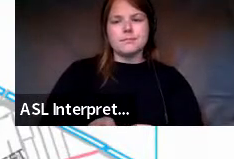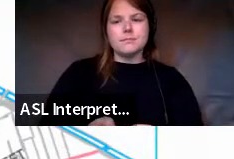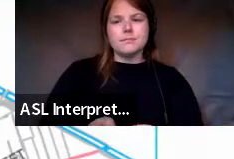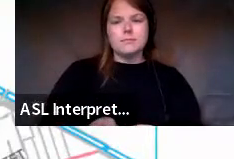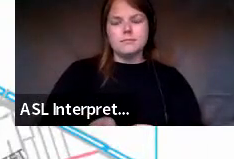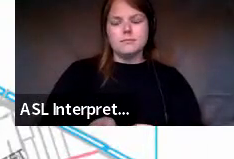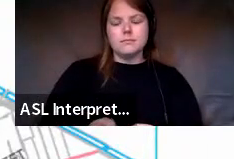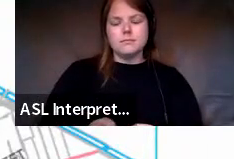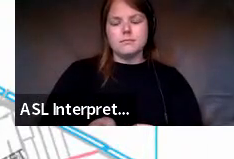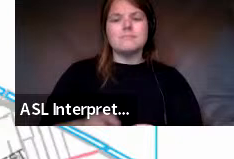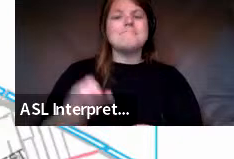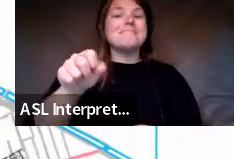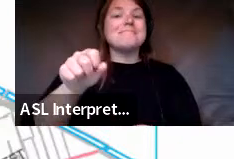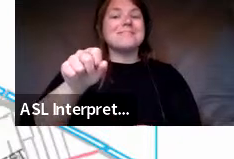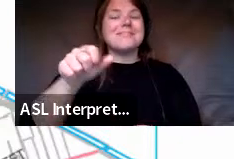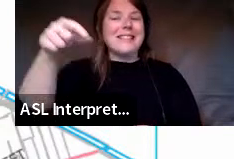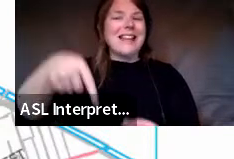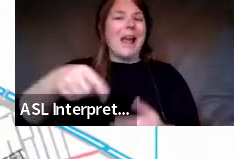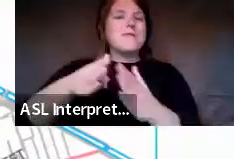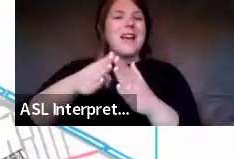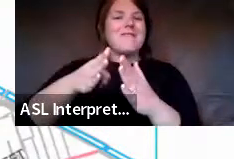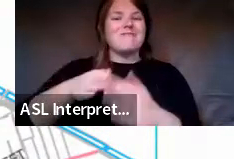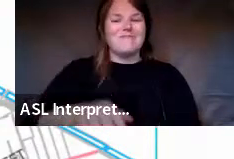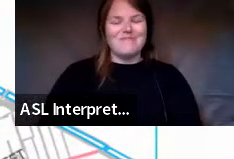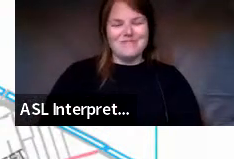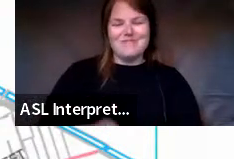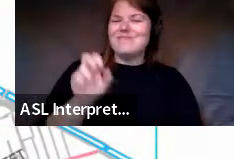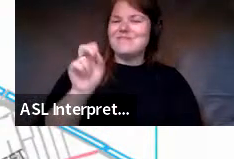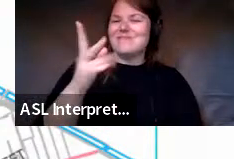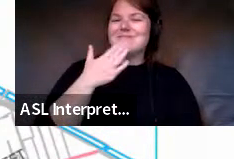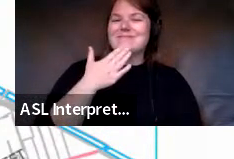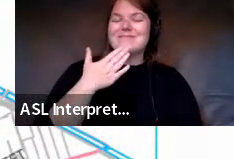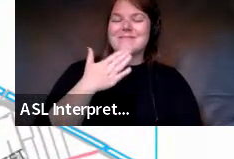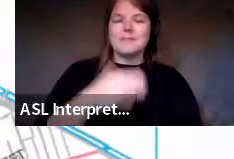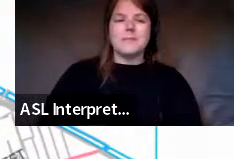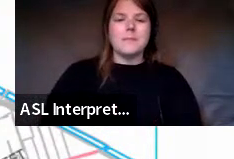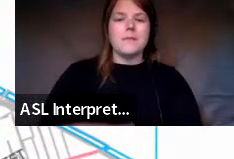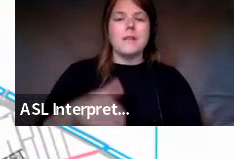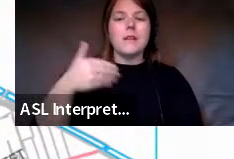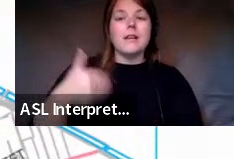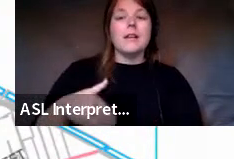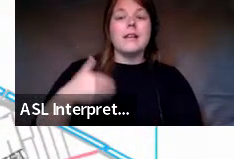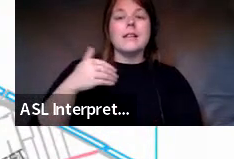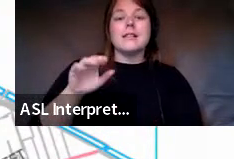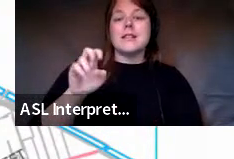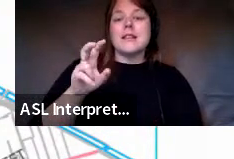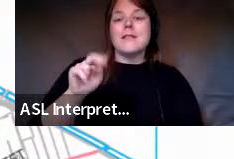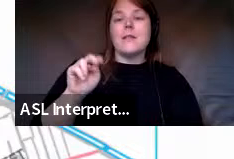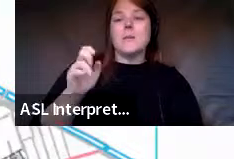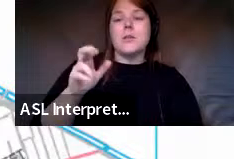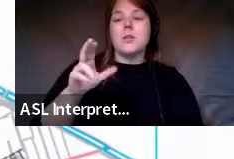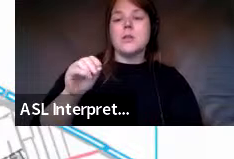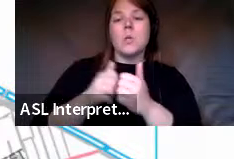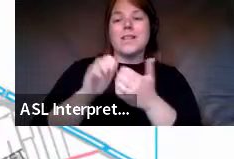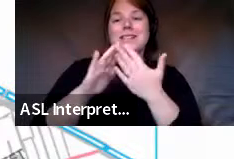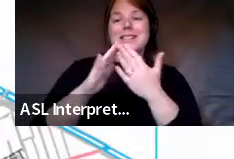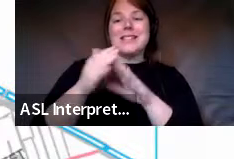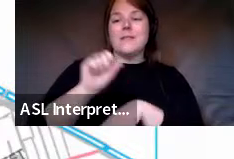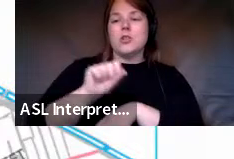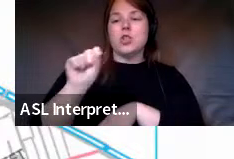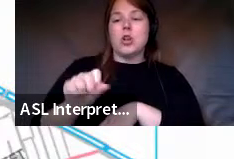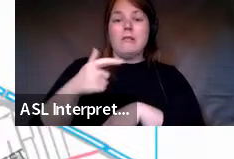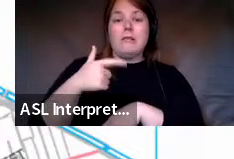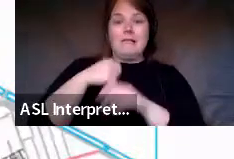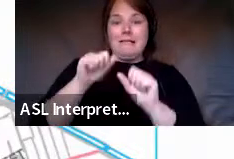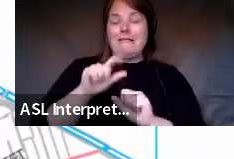Yes, it's just downtown. Thank you. Hey guys, this is Even Marcelo with City of Stockton. I can answer that